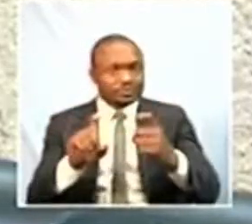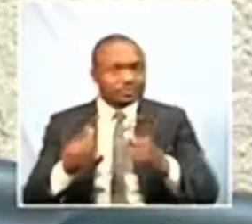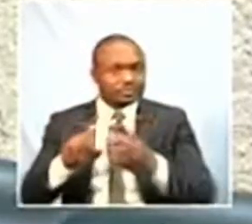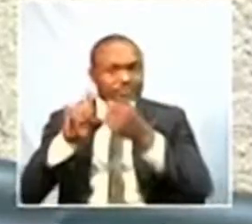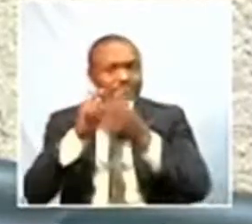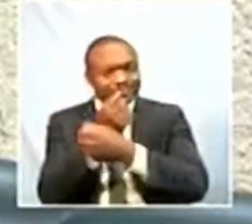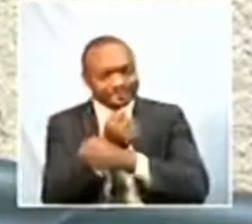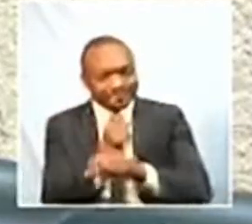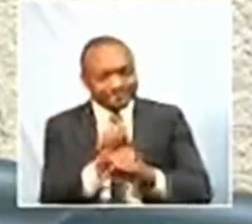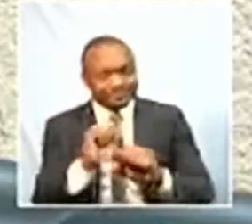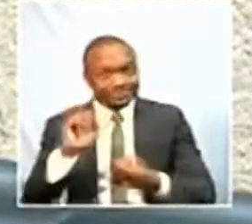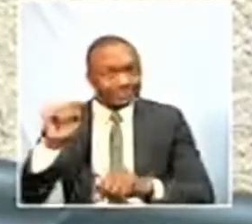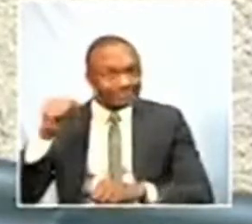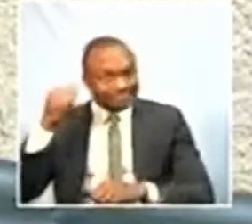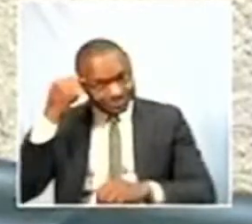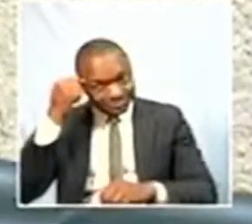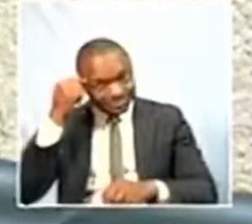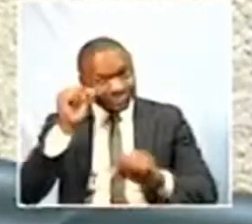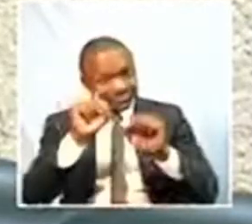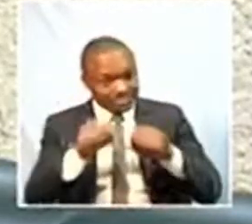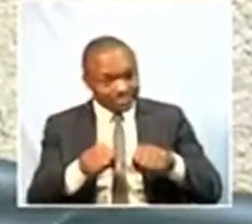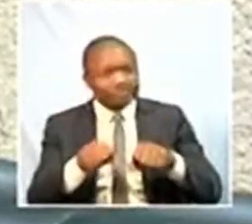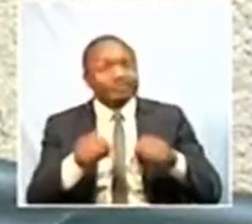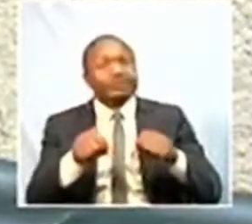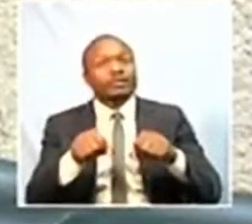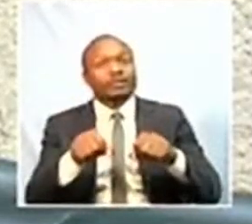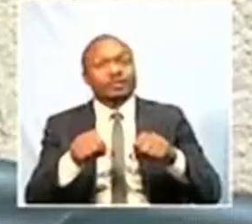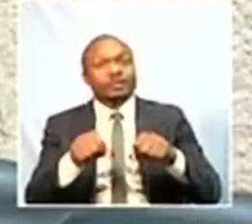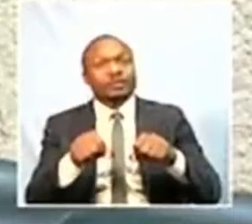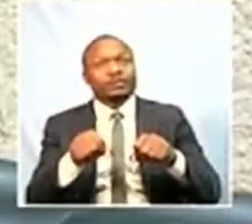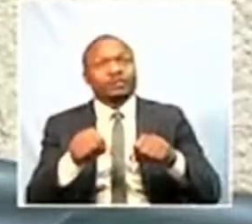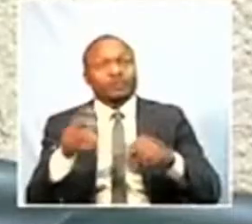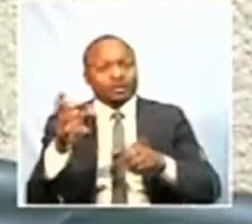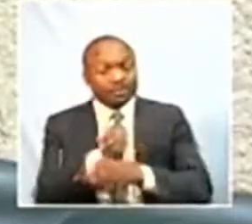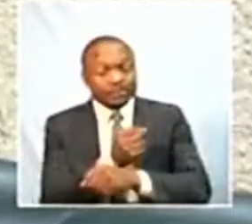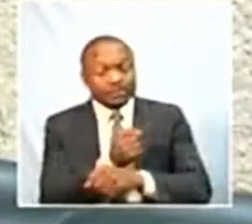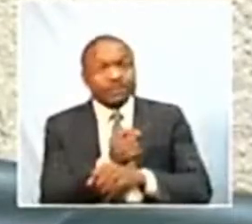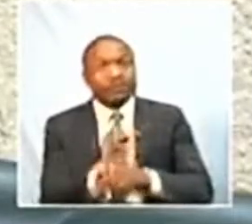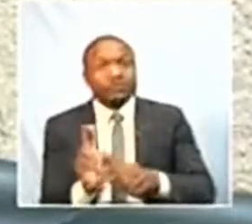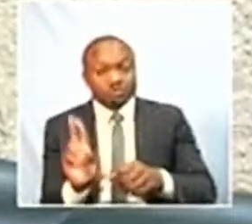solutions that the government can adopt to really get a greener country by the year